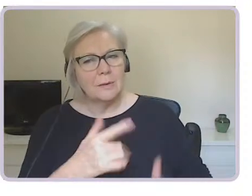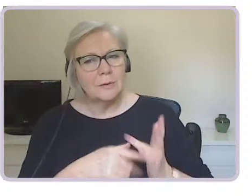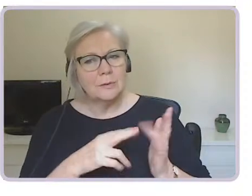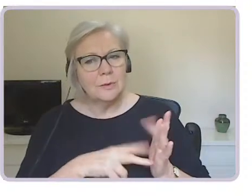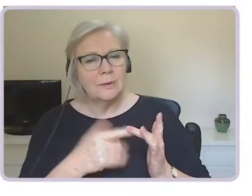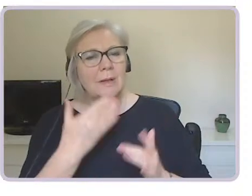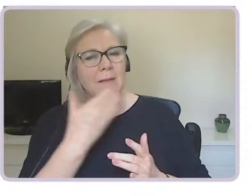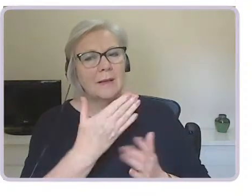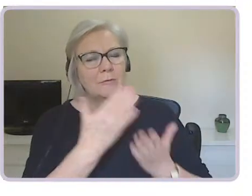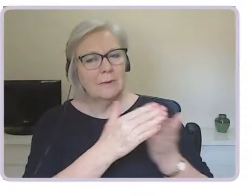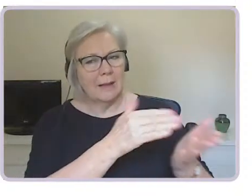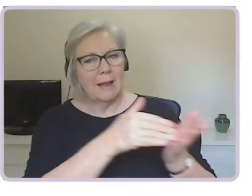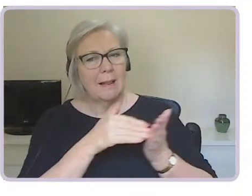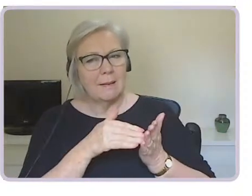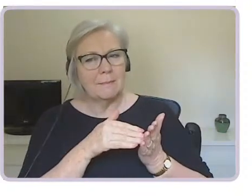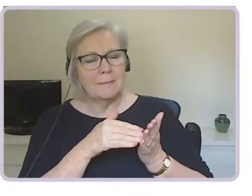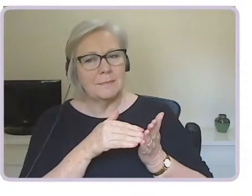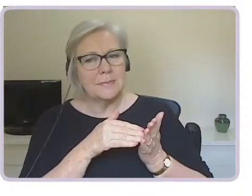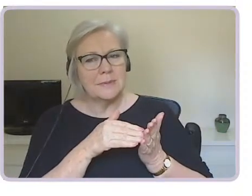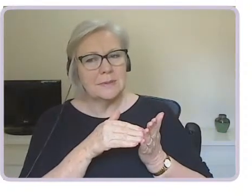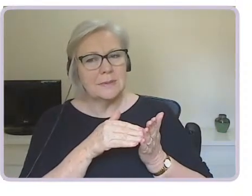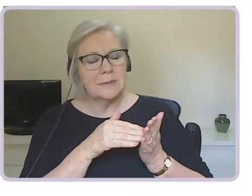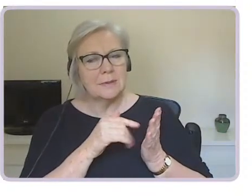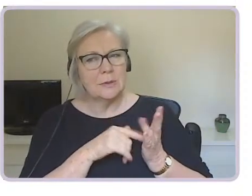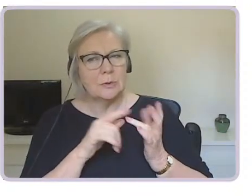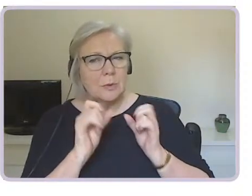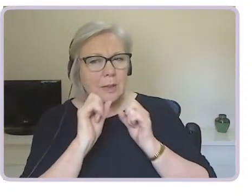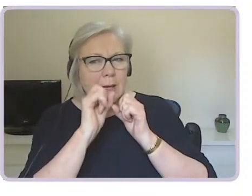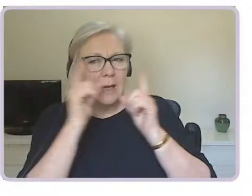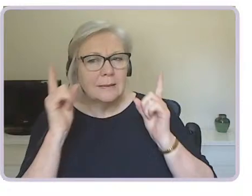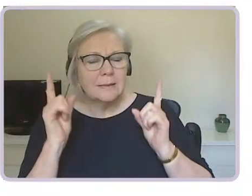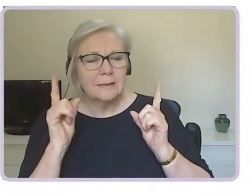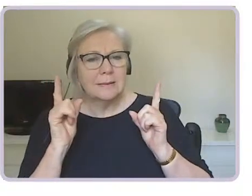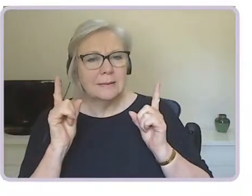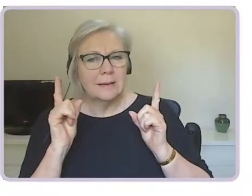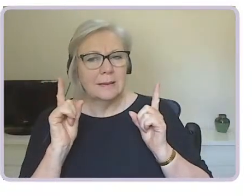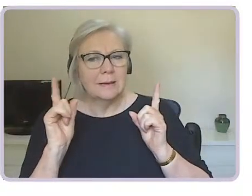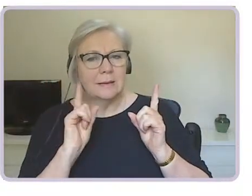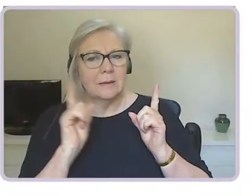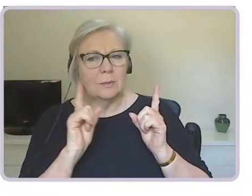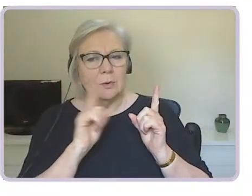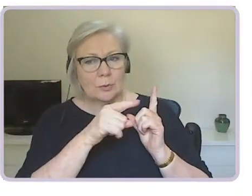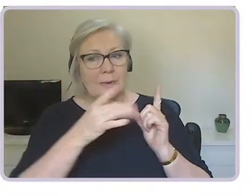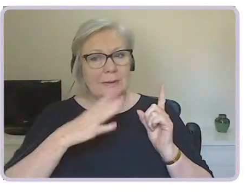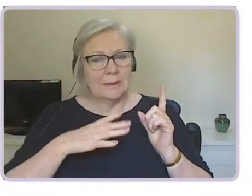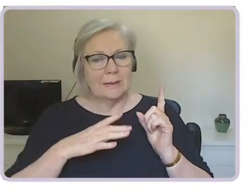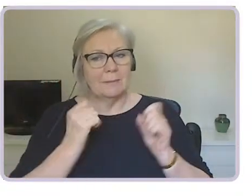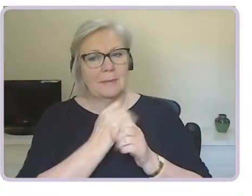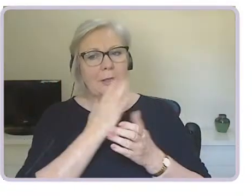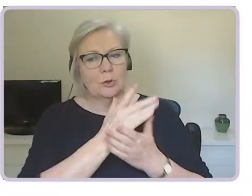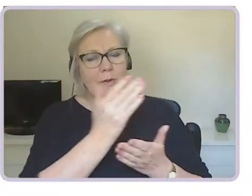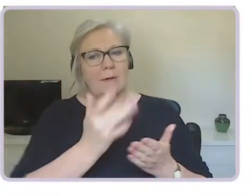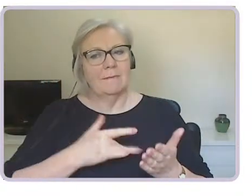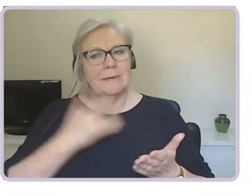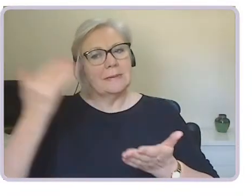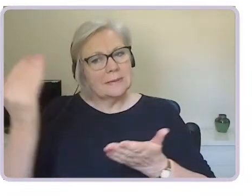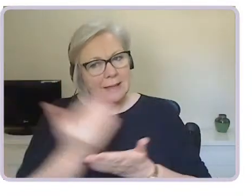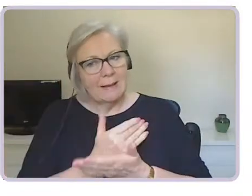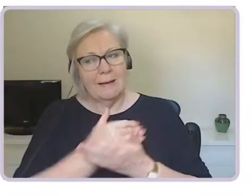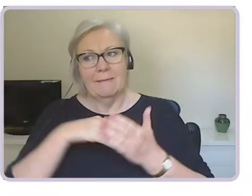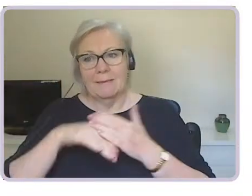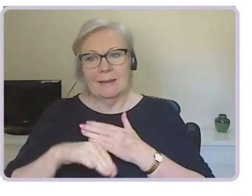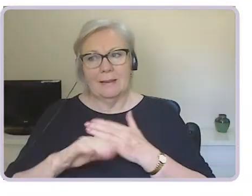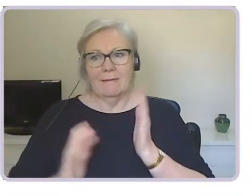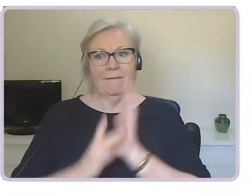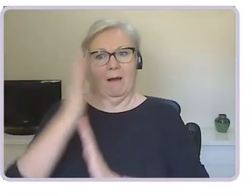really helps to understand what support you need to stay safe in a bushfire, what other people will need in